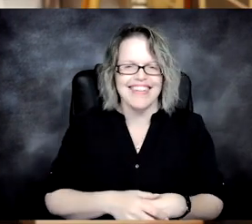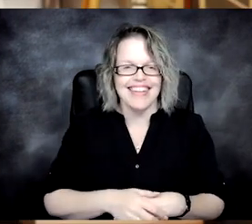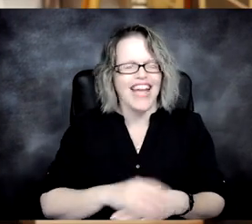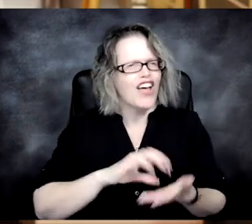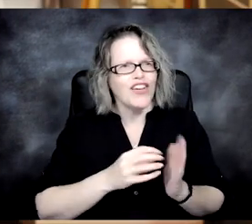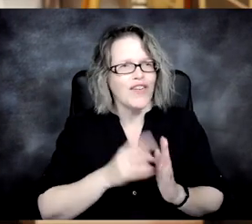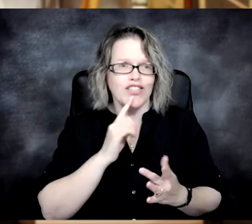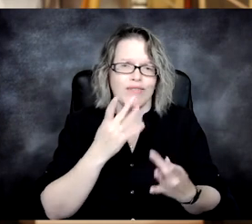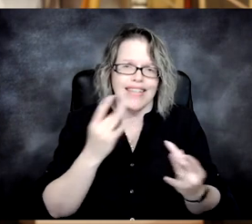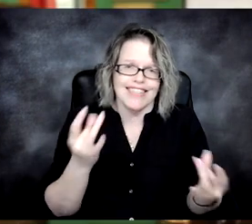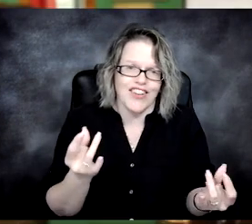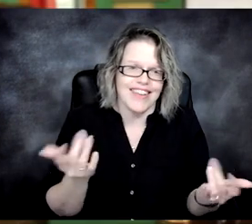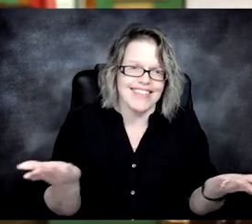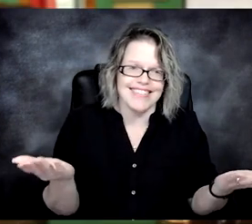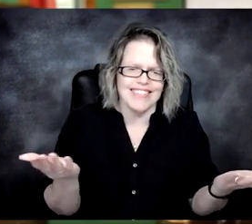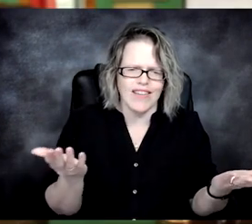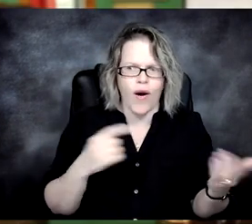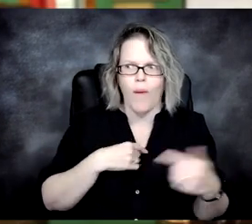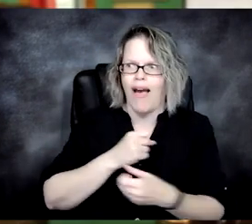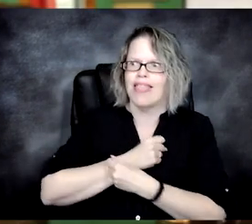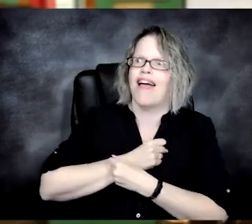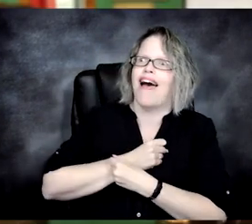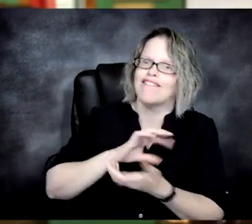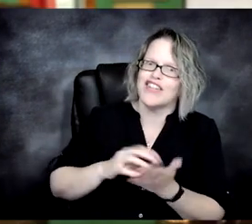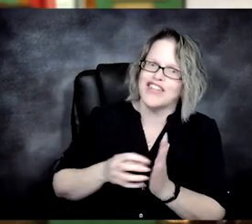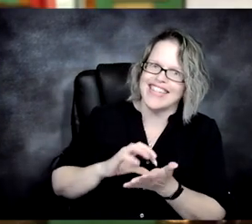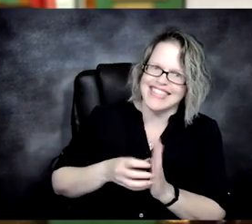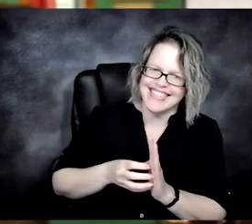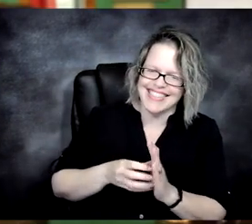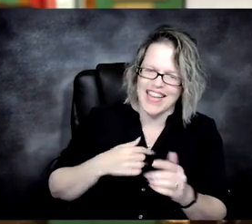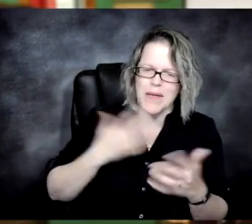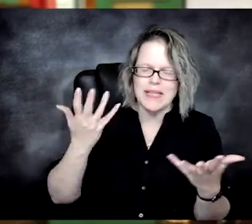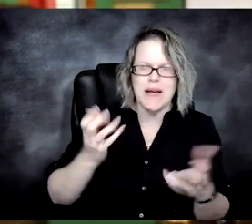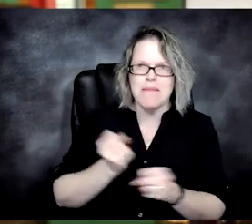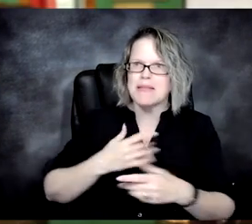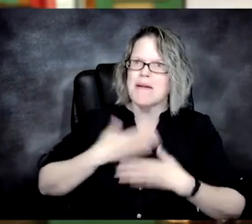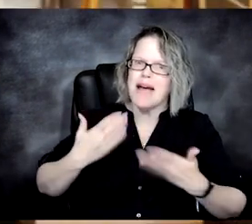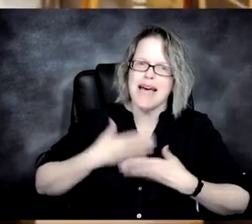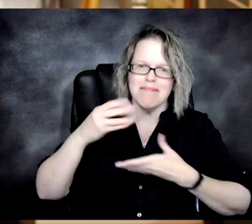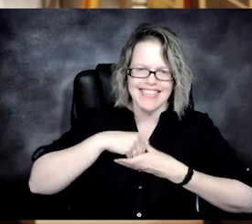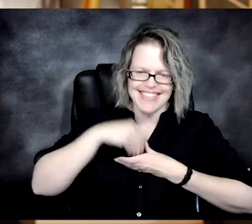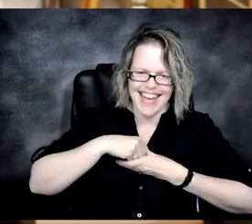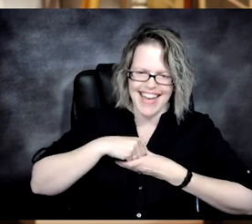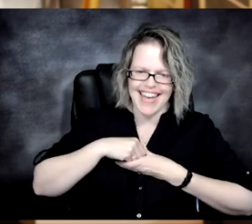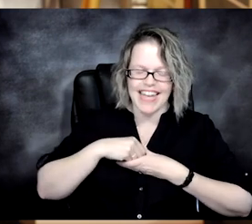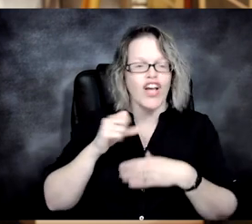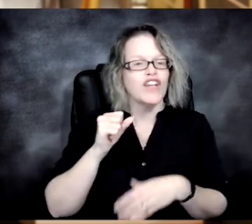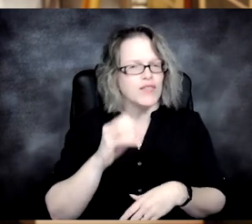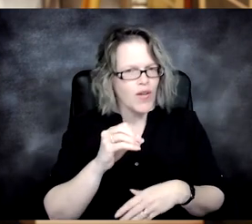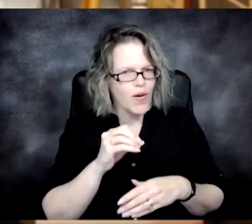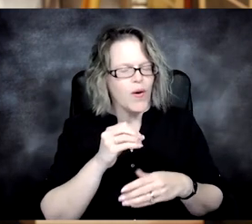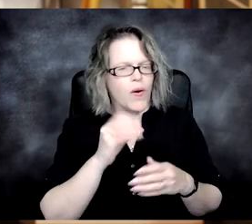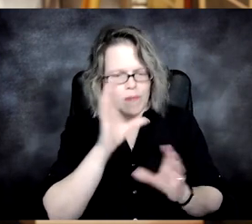cookies are just really good. Oh, I love the cookies. They make me so happy inside. So we got a couple